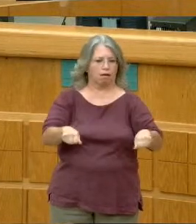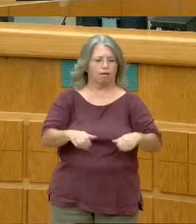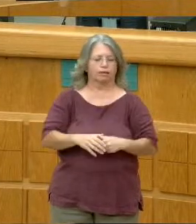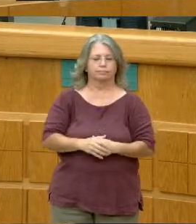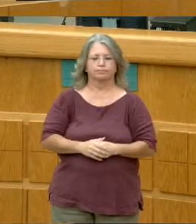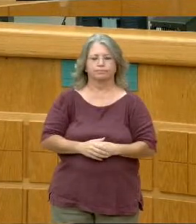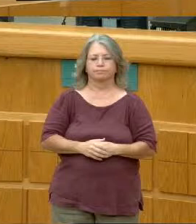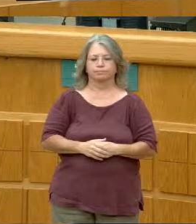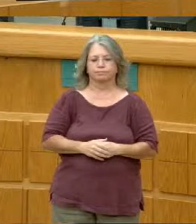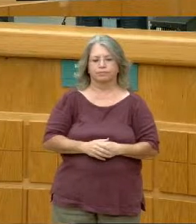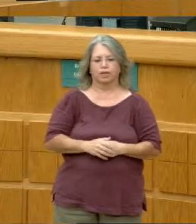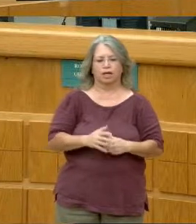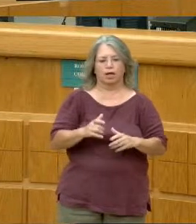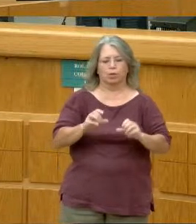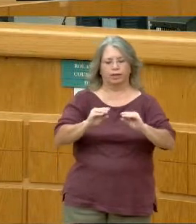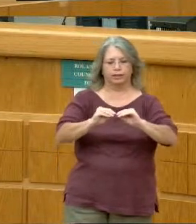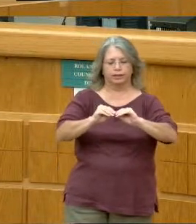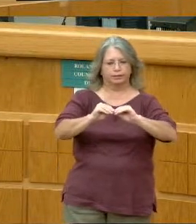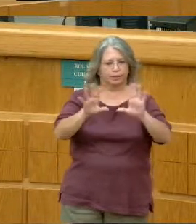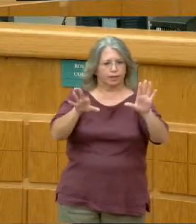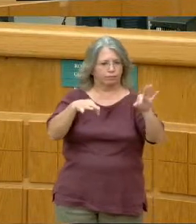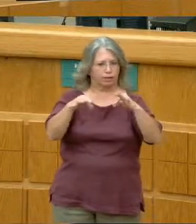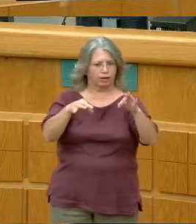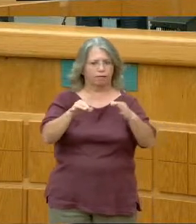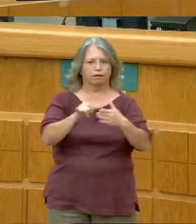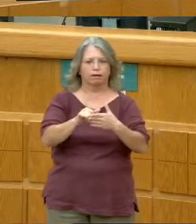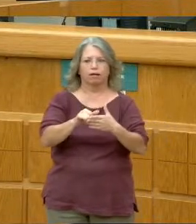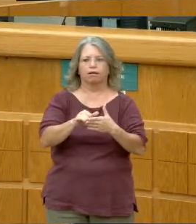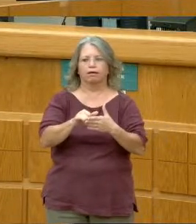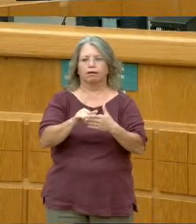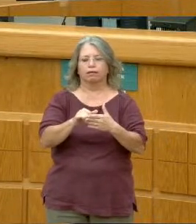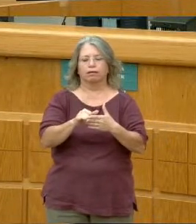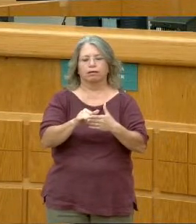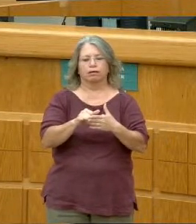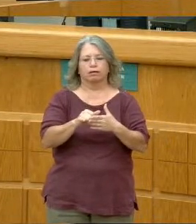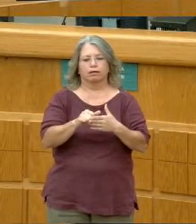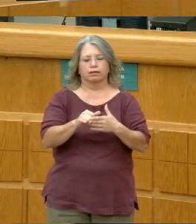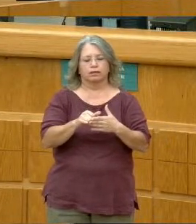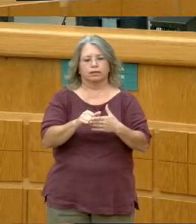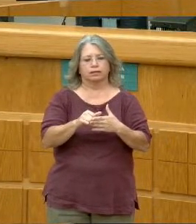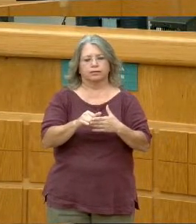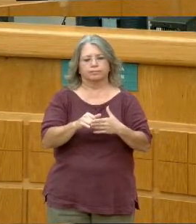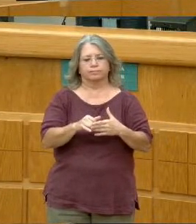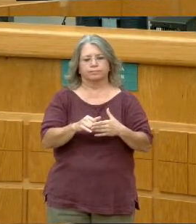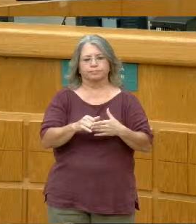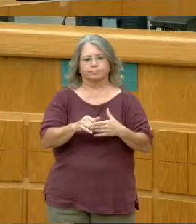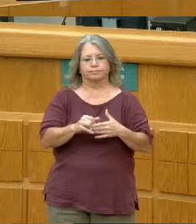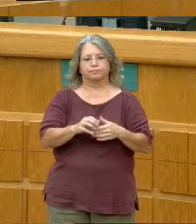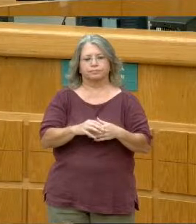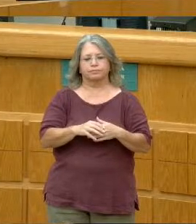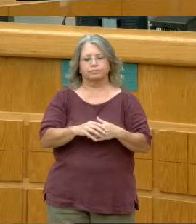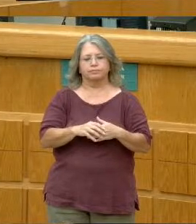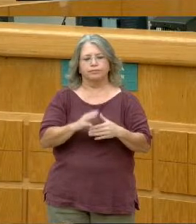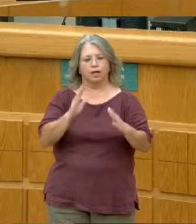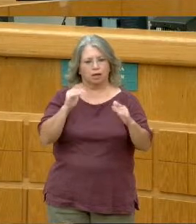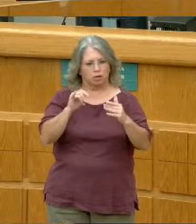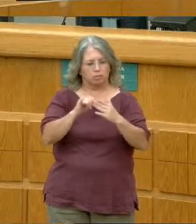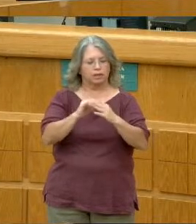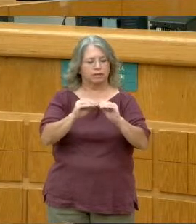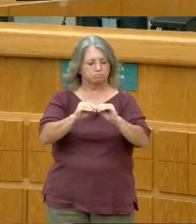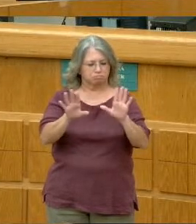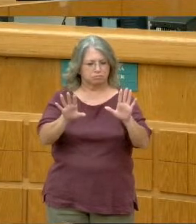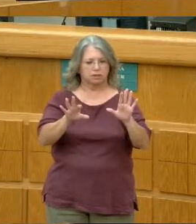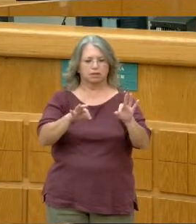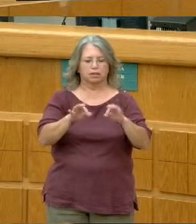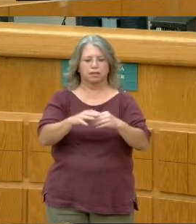wanted to clear that up. If there was any confusion, we hope that does that. And so, and the